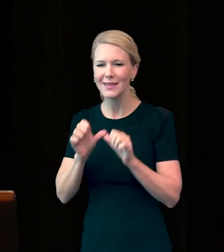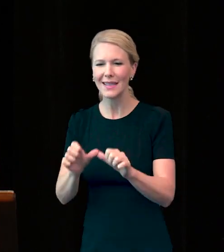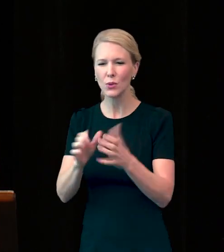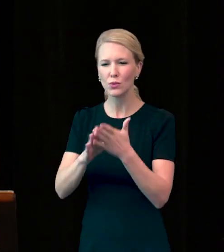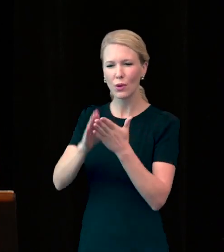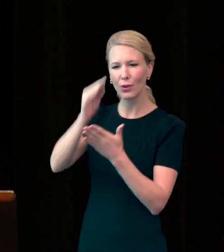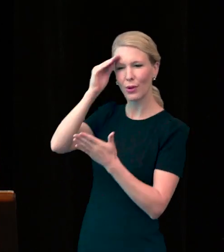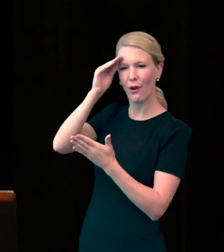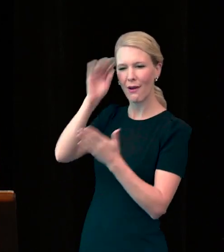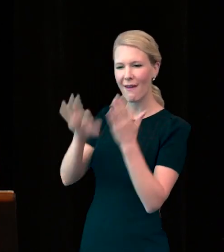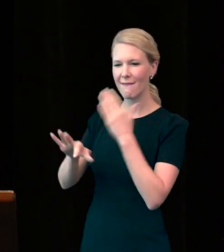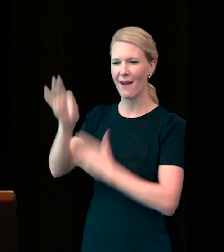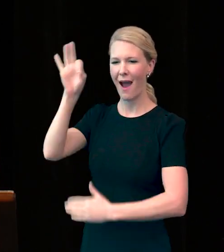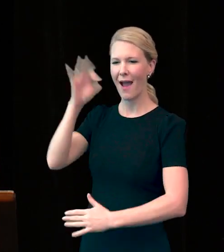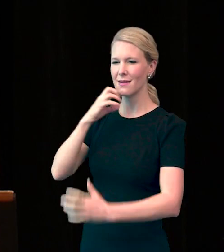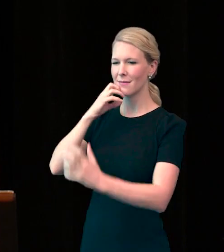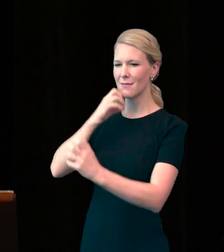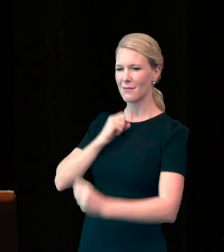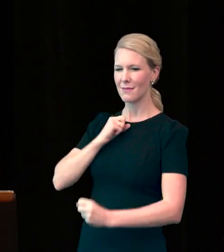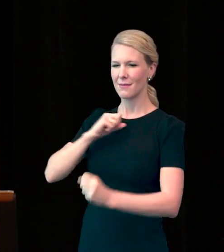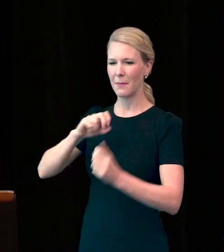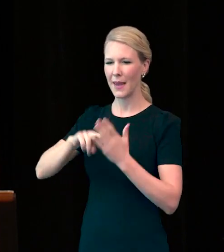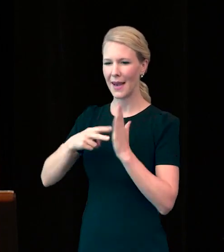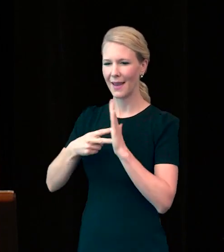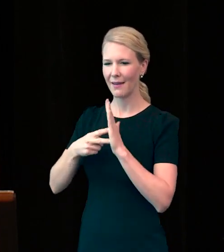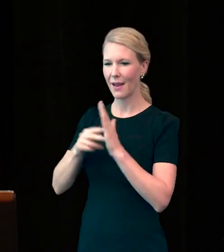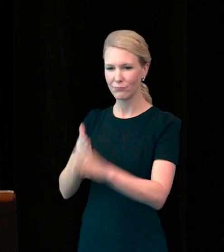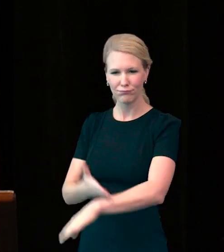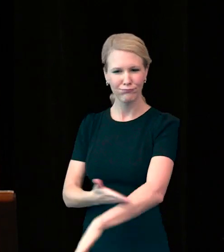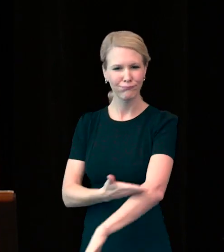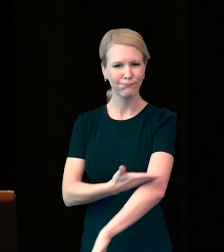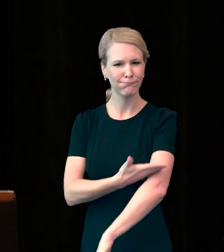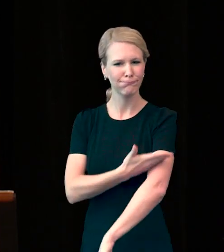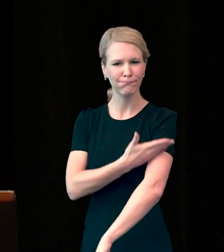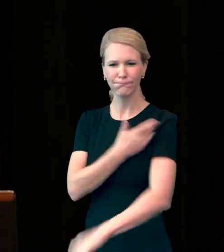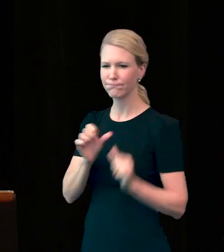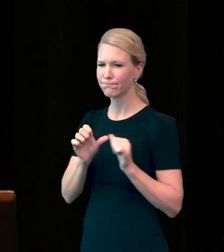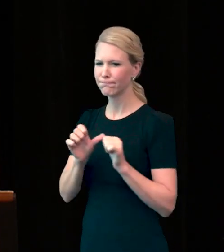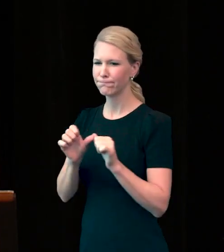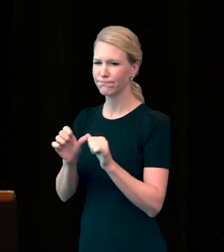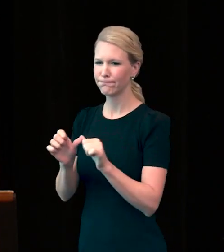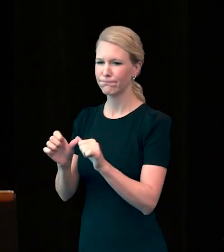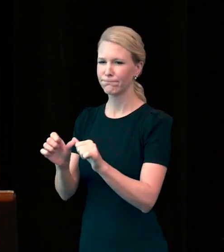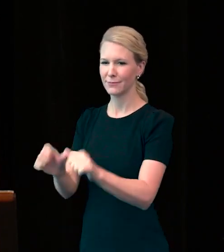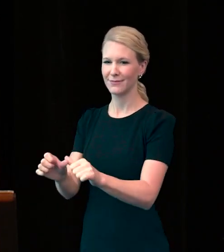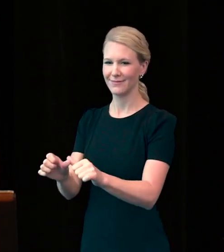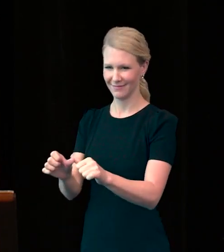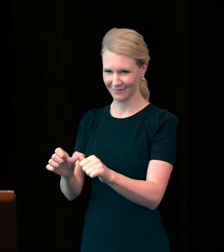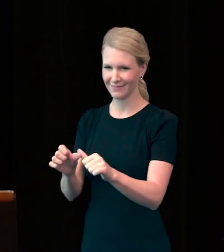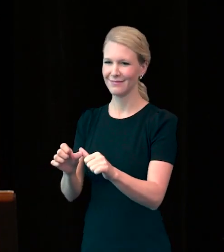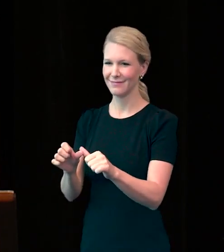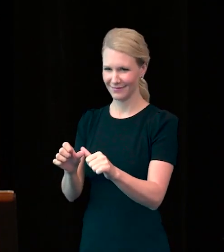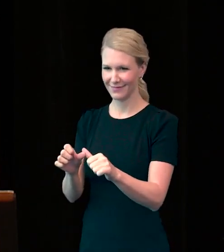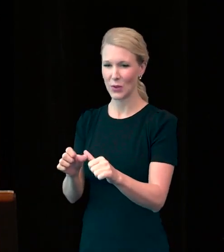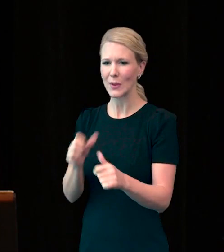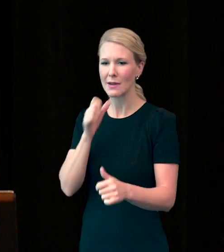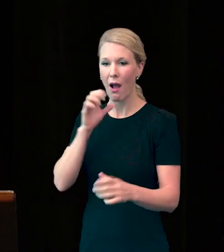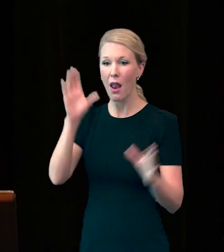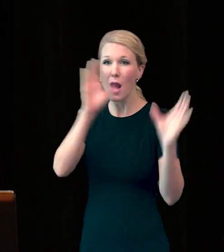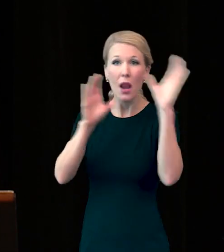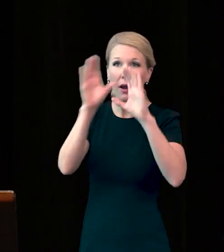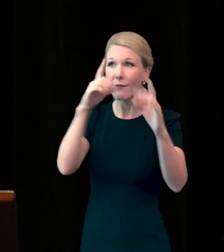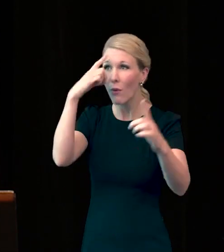meaning. Continue to seek growth. Do those things, and you won't need to